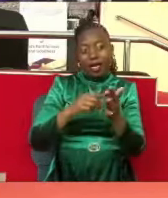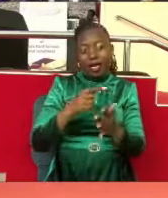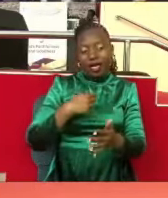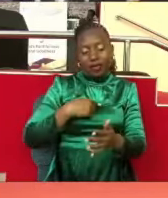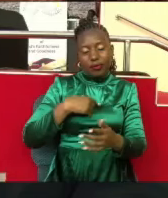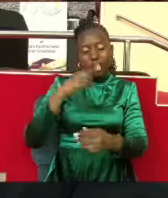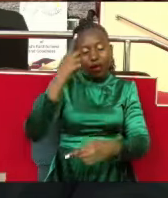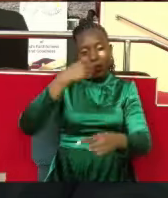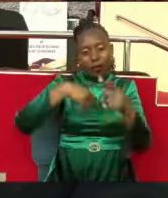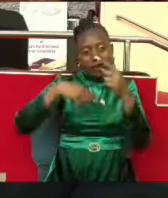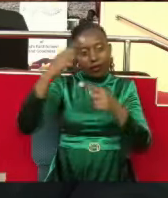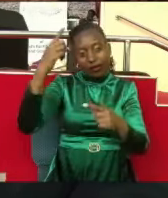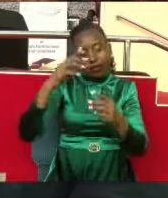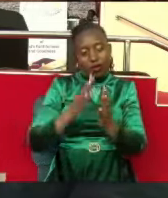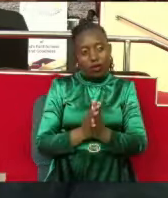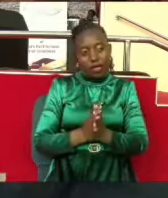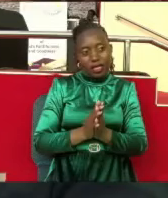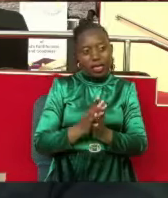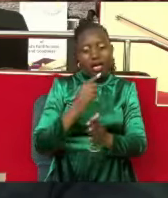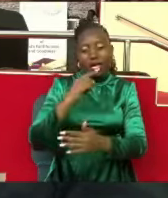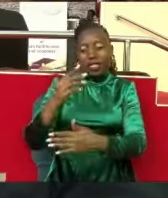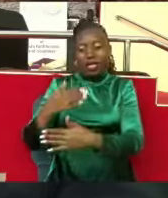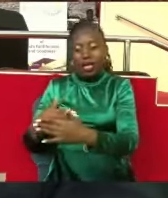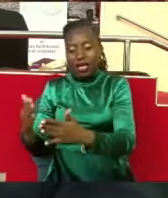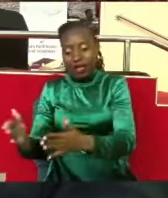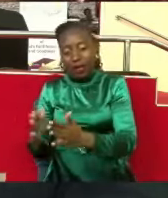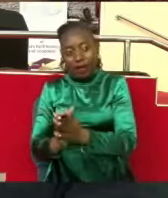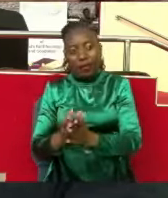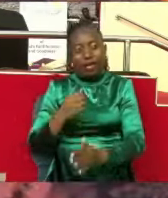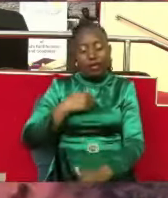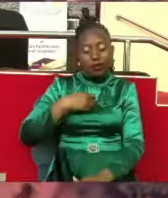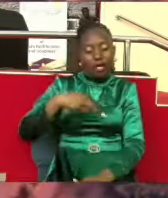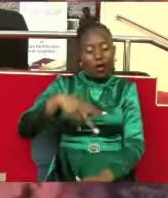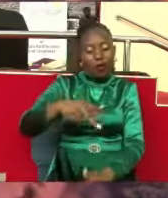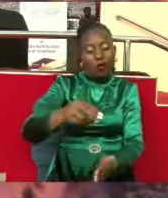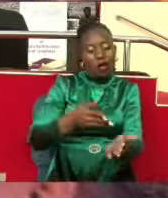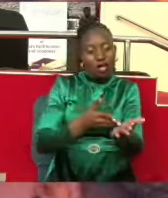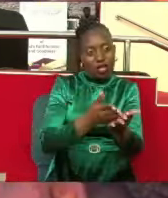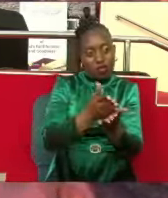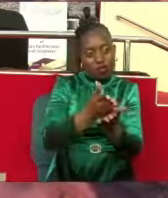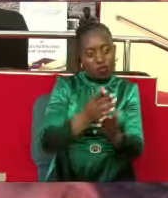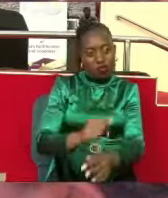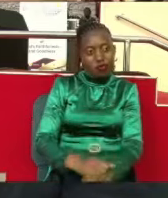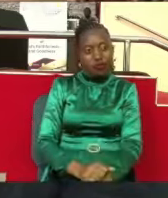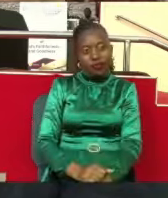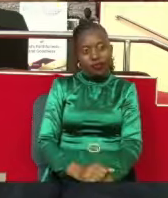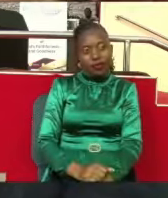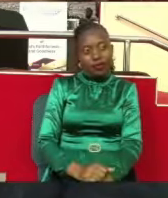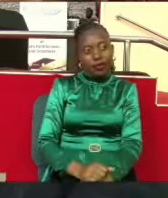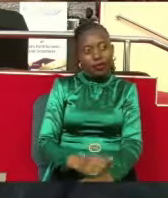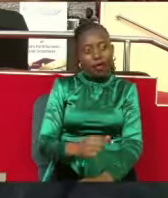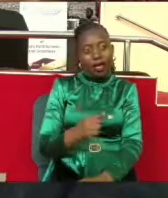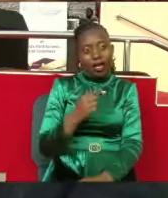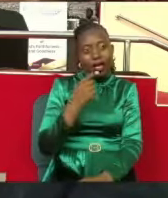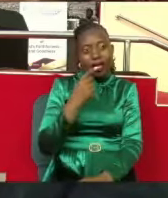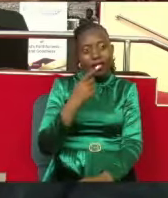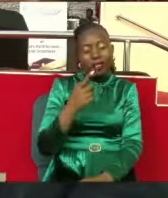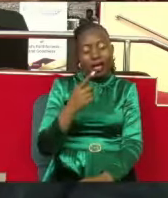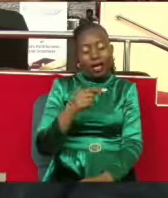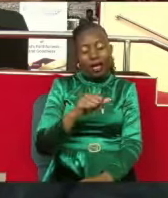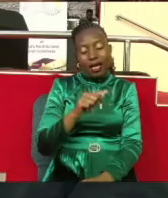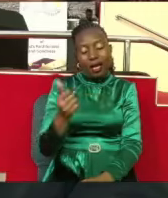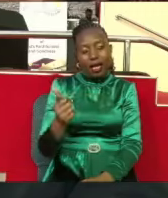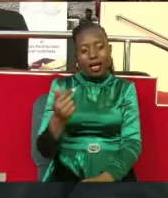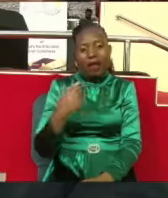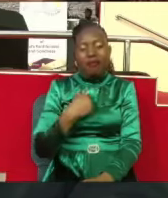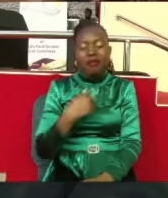nitakuwa mshindi. Come on, turn to your neighbor and tell them I am walking through. Ninapitia ndani. They tell the other one, I am not sinking, I am